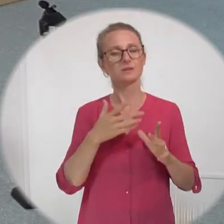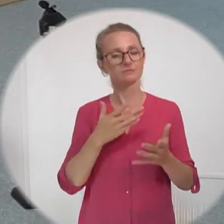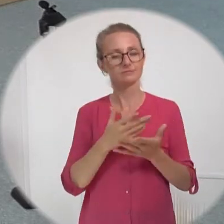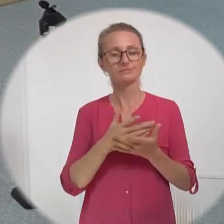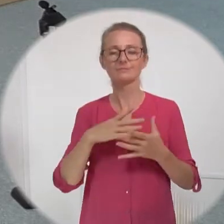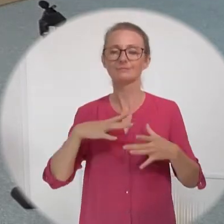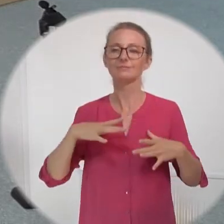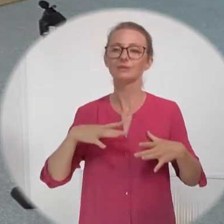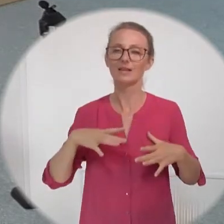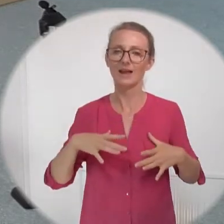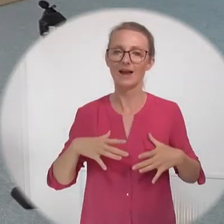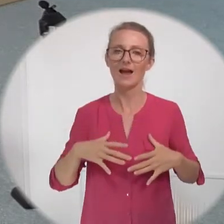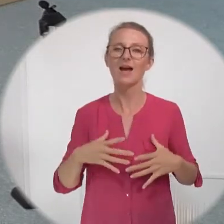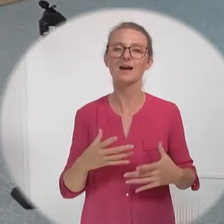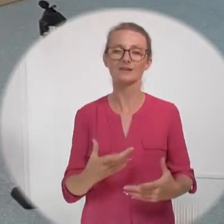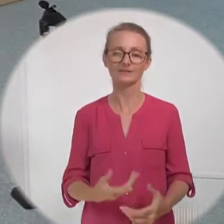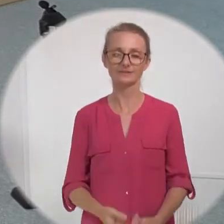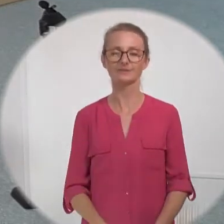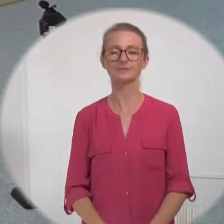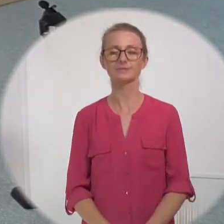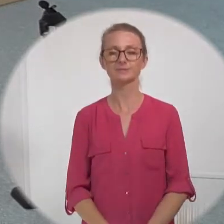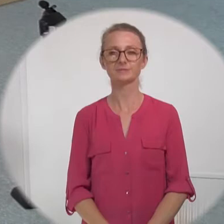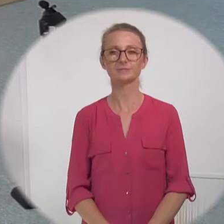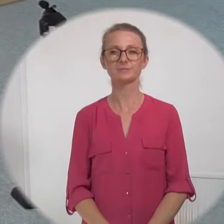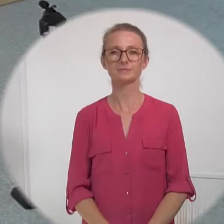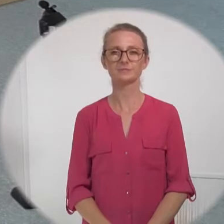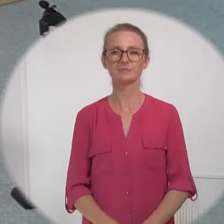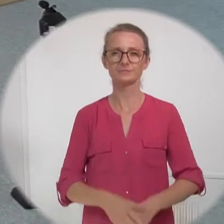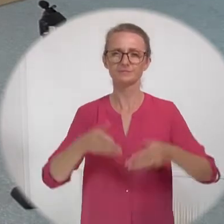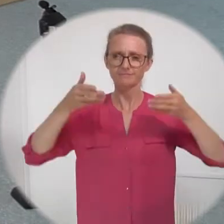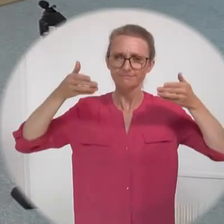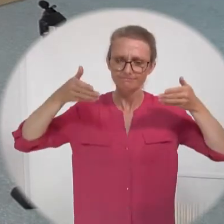So again, keep breathing. Notice what you feel in